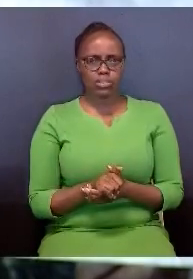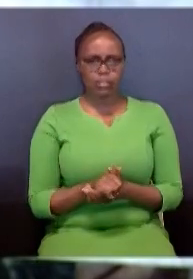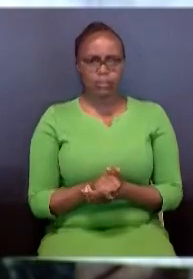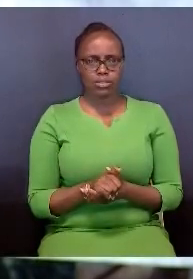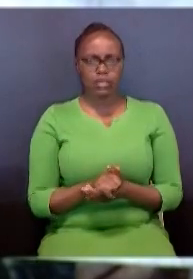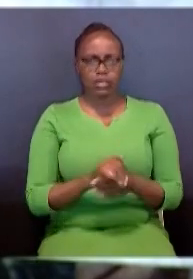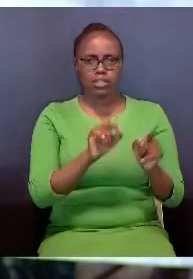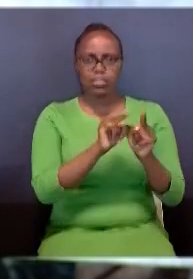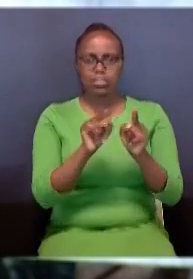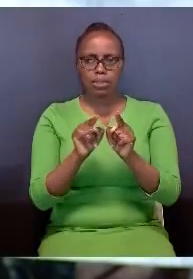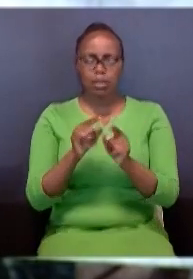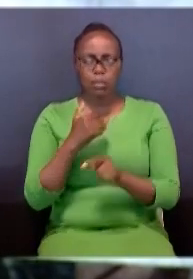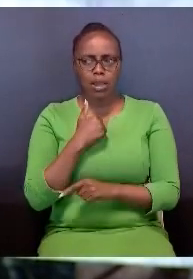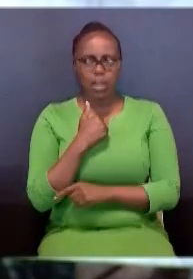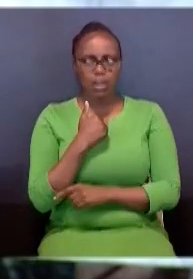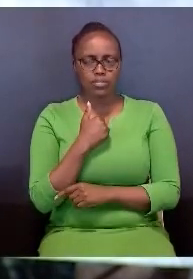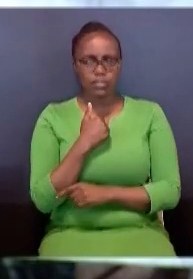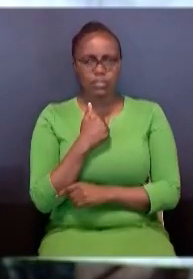who we are,